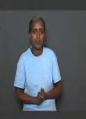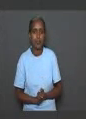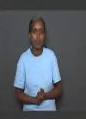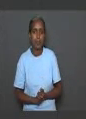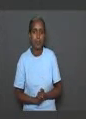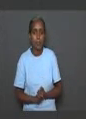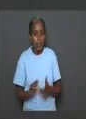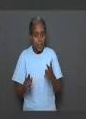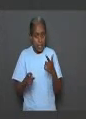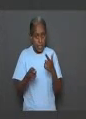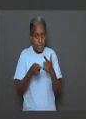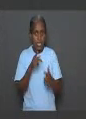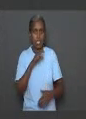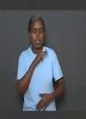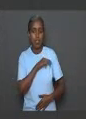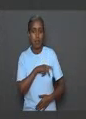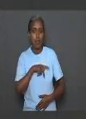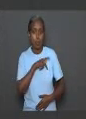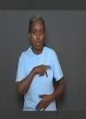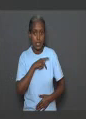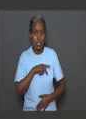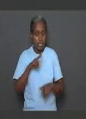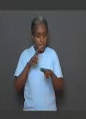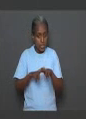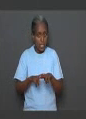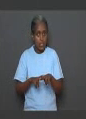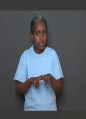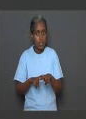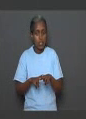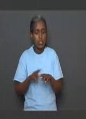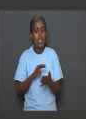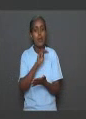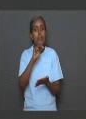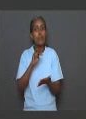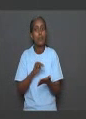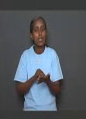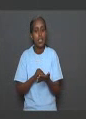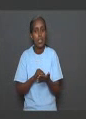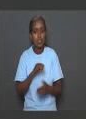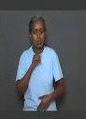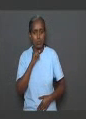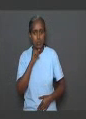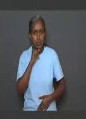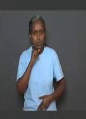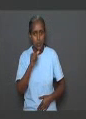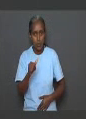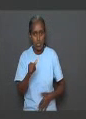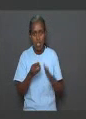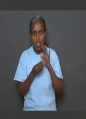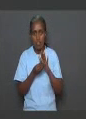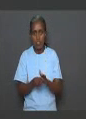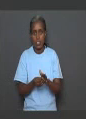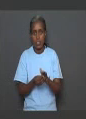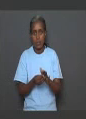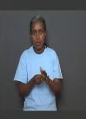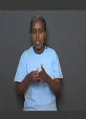The second property states that the median is not affected by